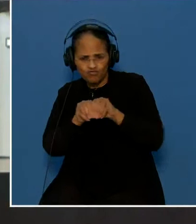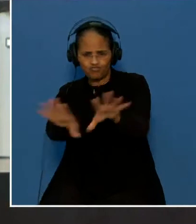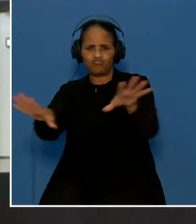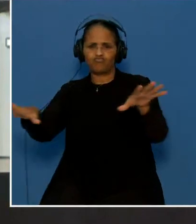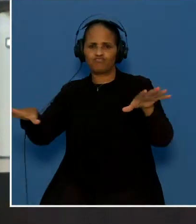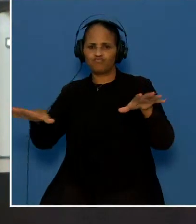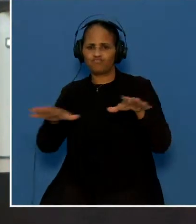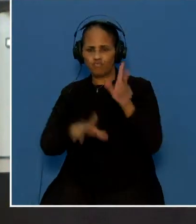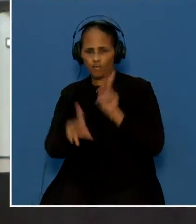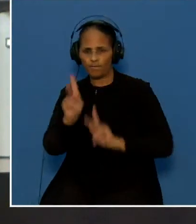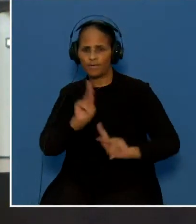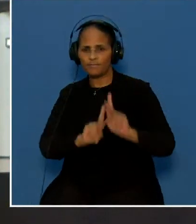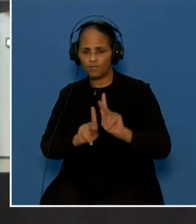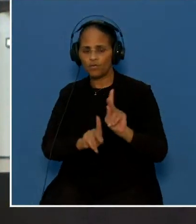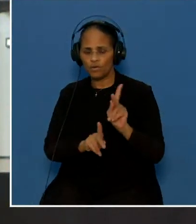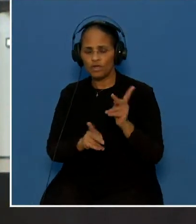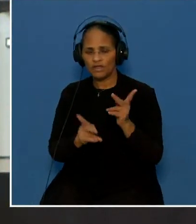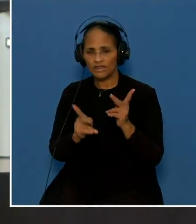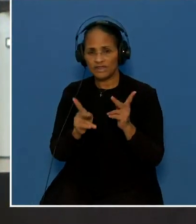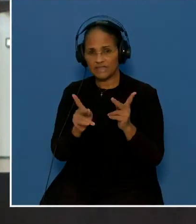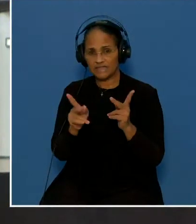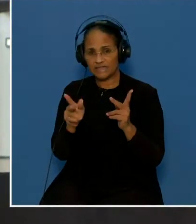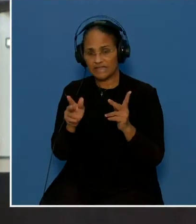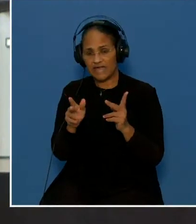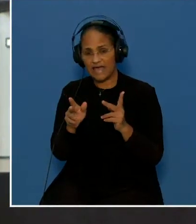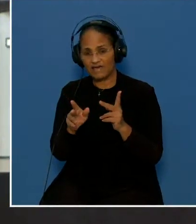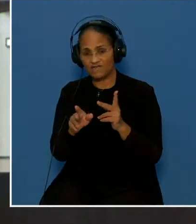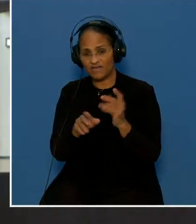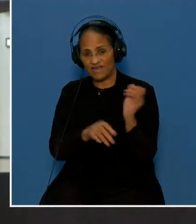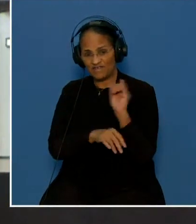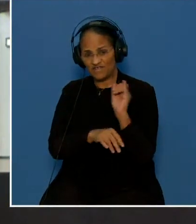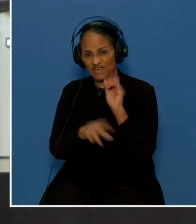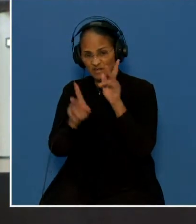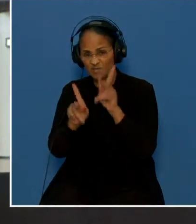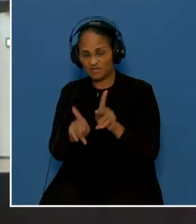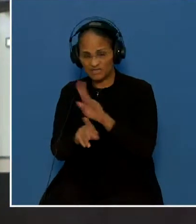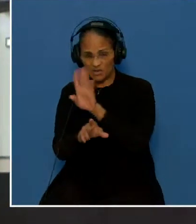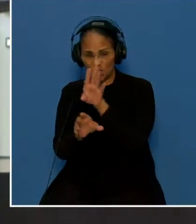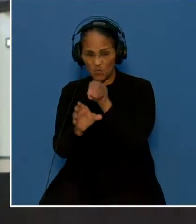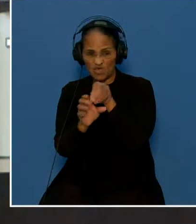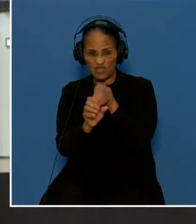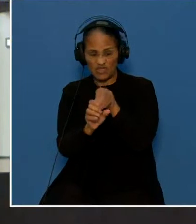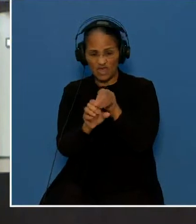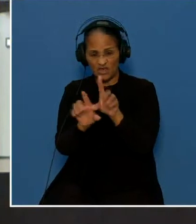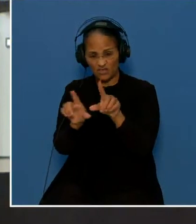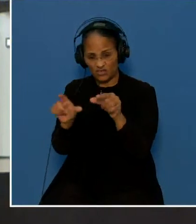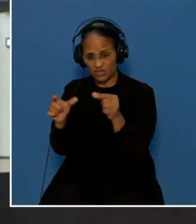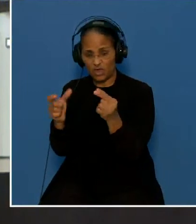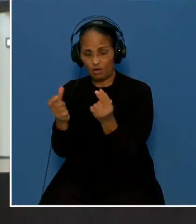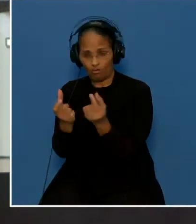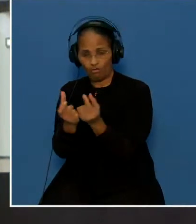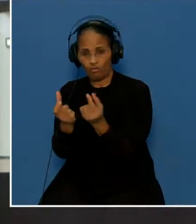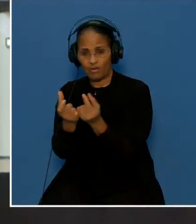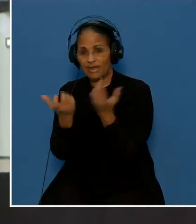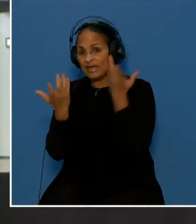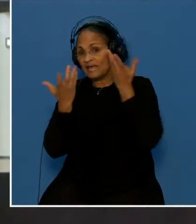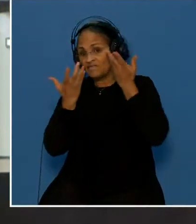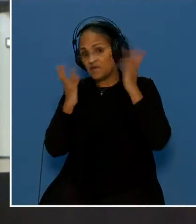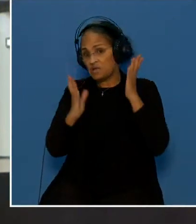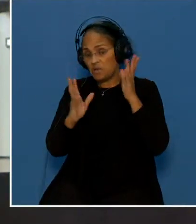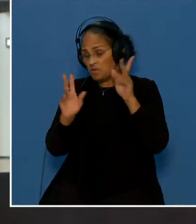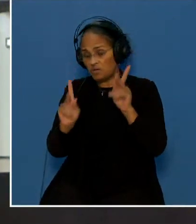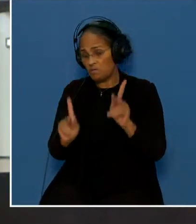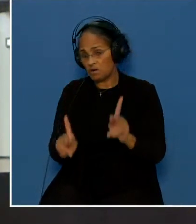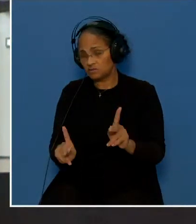users that they have an infected person within their proximity, even if they don't know that person.